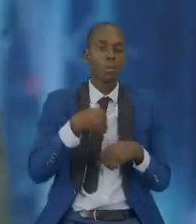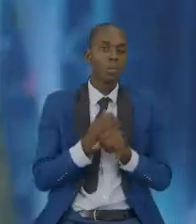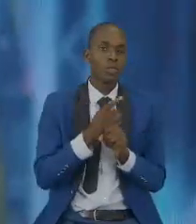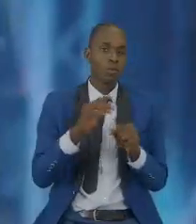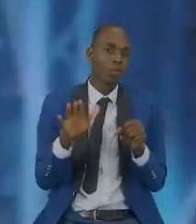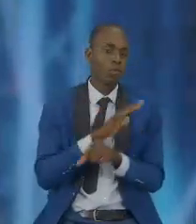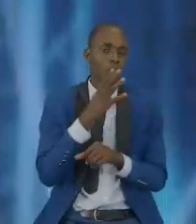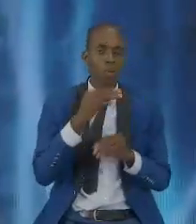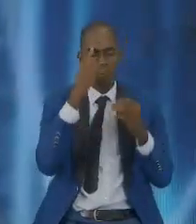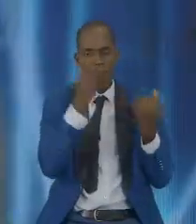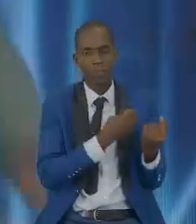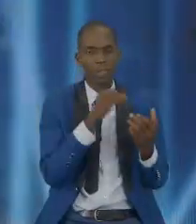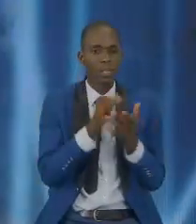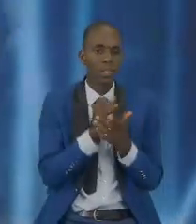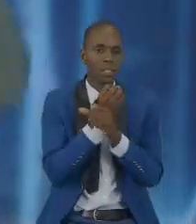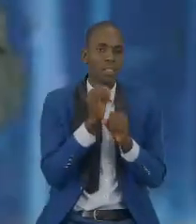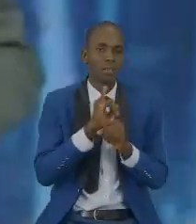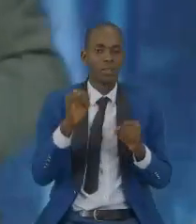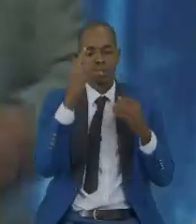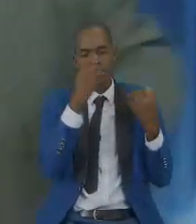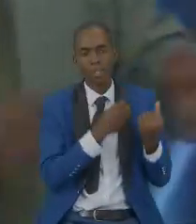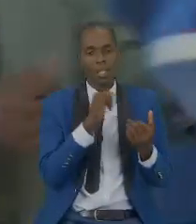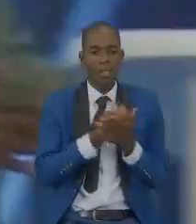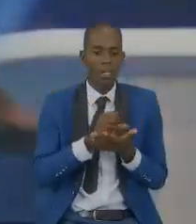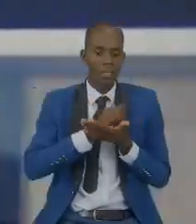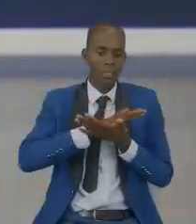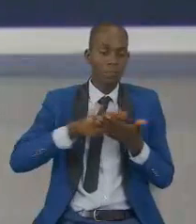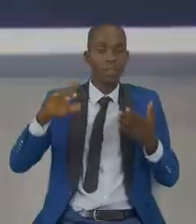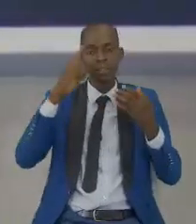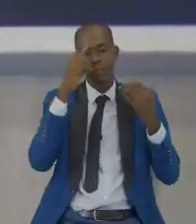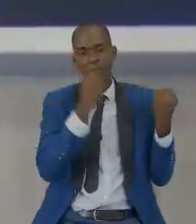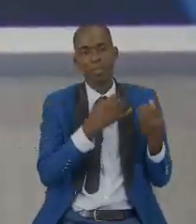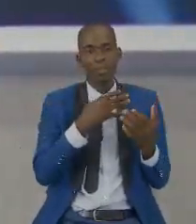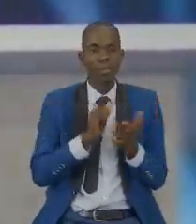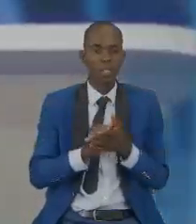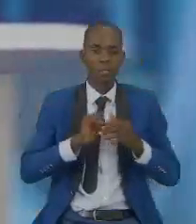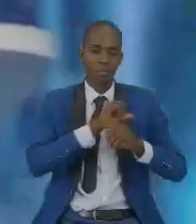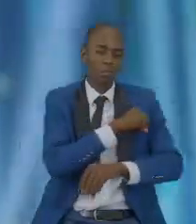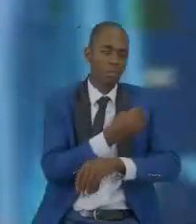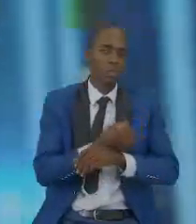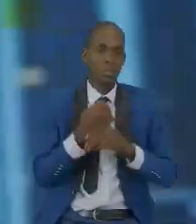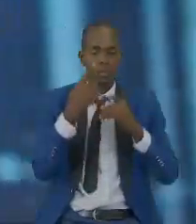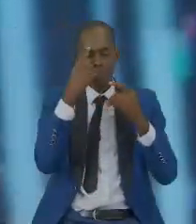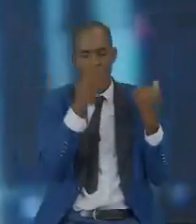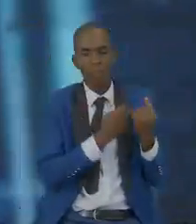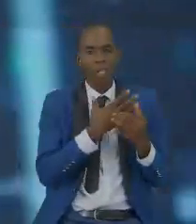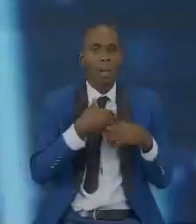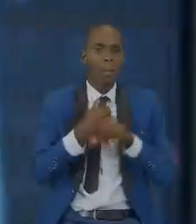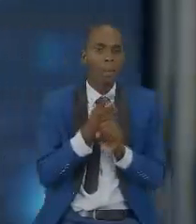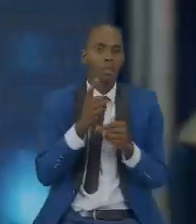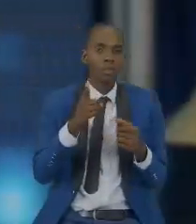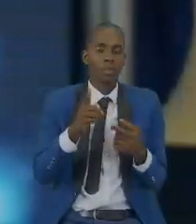the saving faith, the sanctifying faith, and the strengthening faith, and he makes you mighty